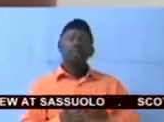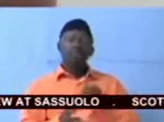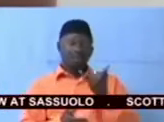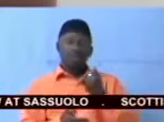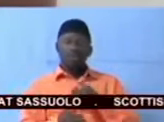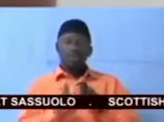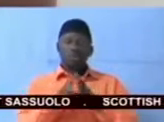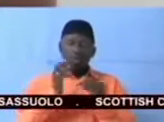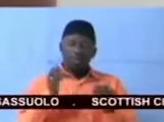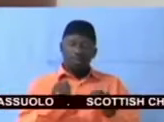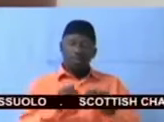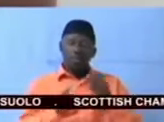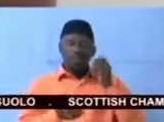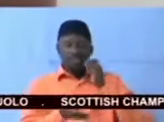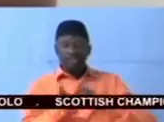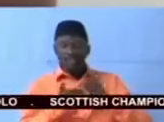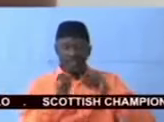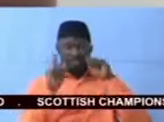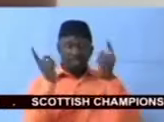secretary general office of the president.